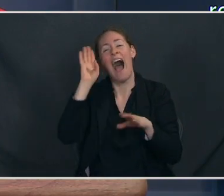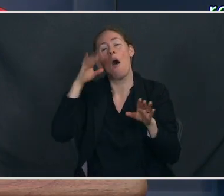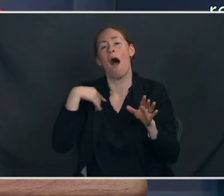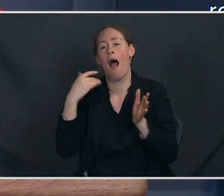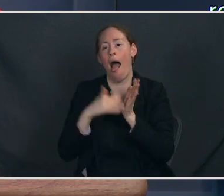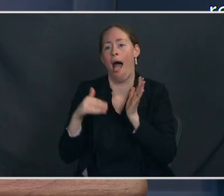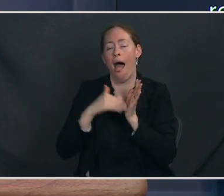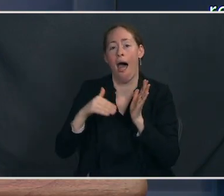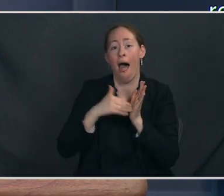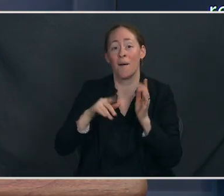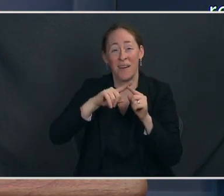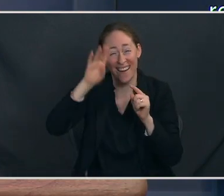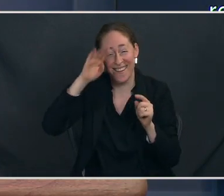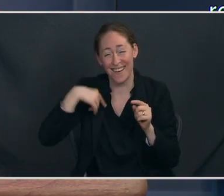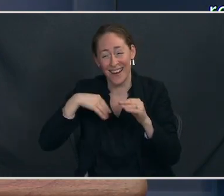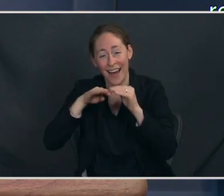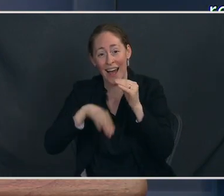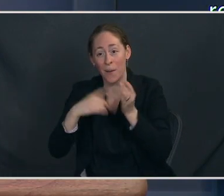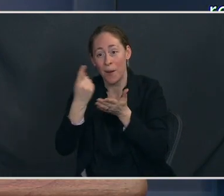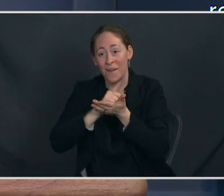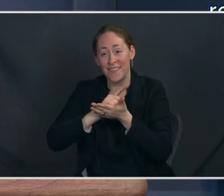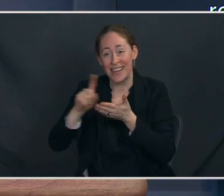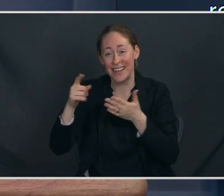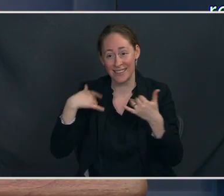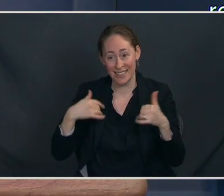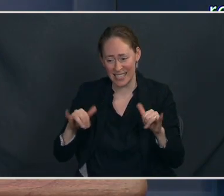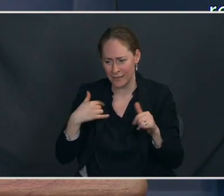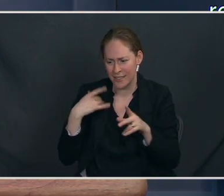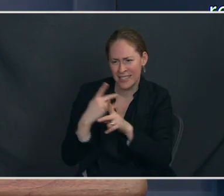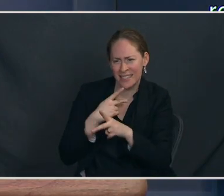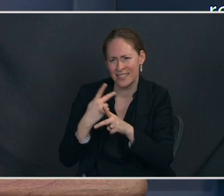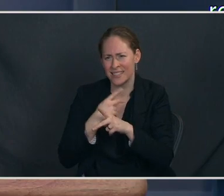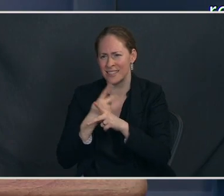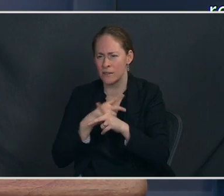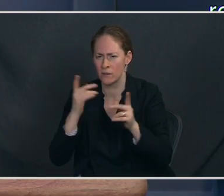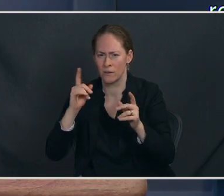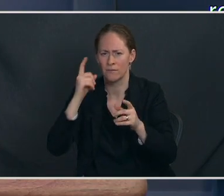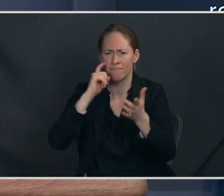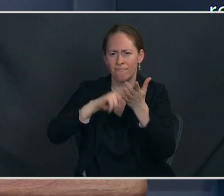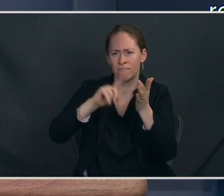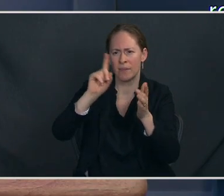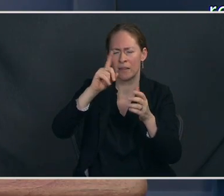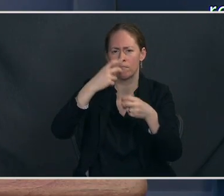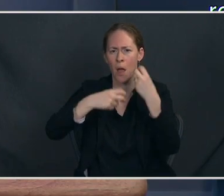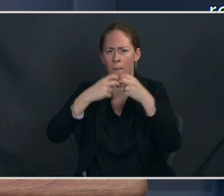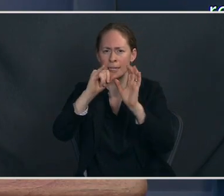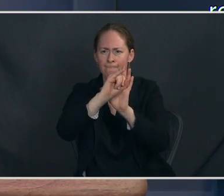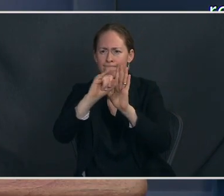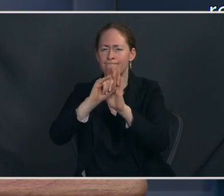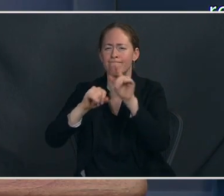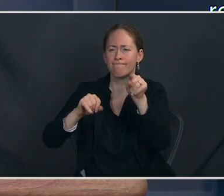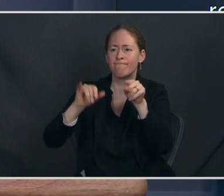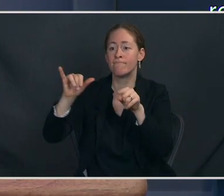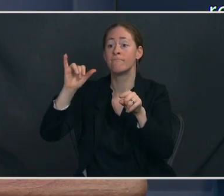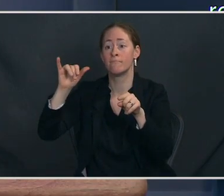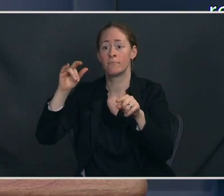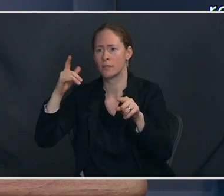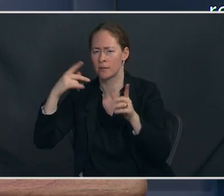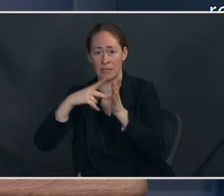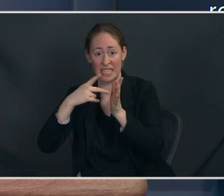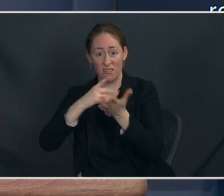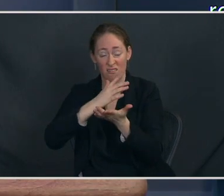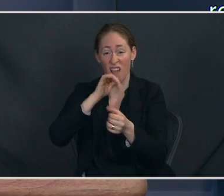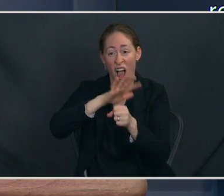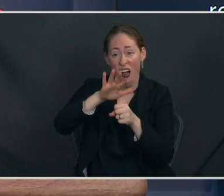We are assessing every day where the holes are, where the gaps are, what the holdups are. It's not just supply. It is beyond that. It's also having the